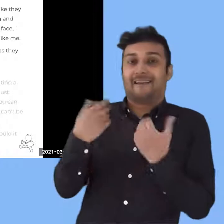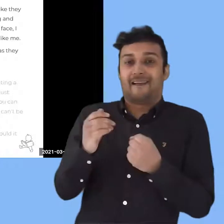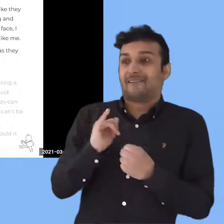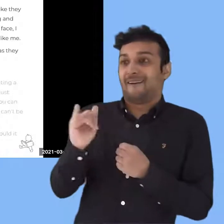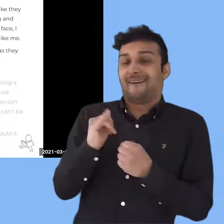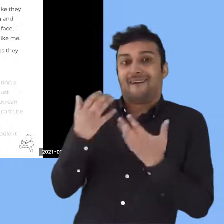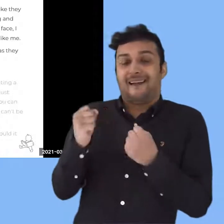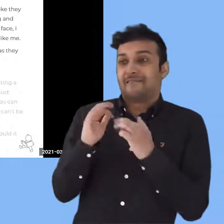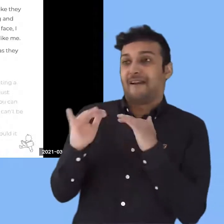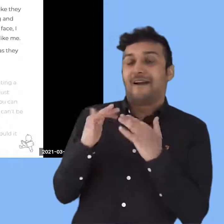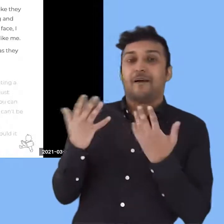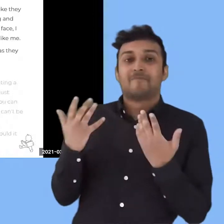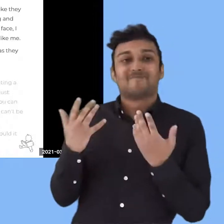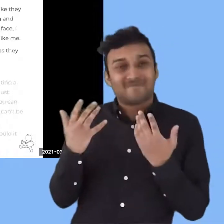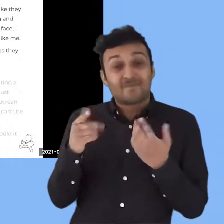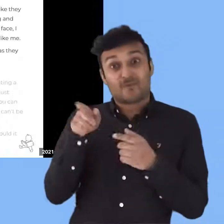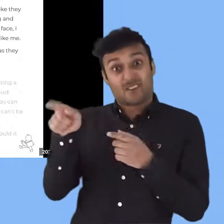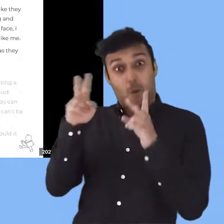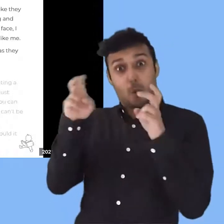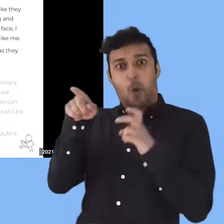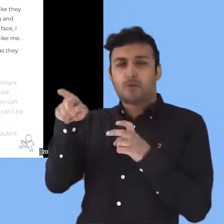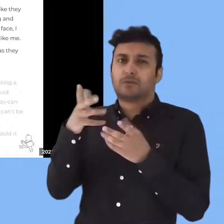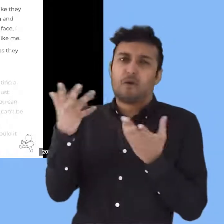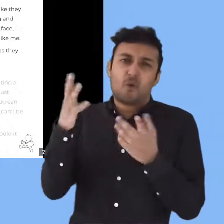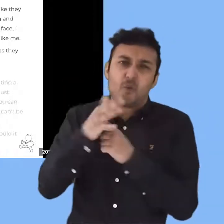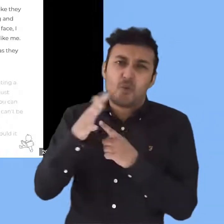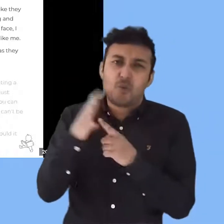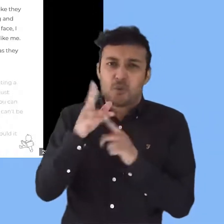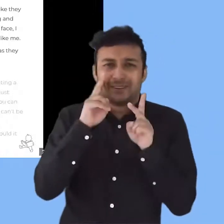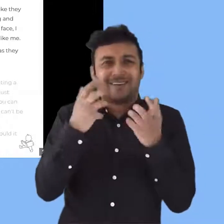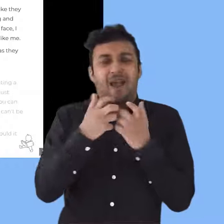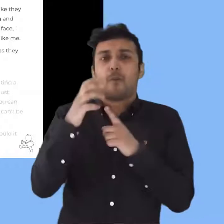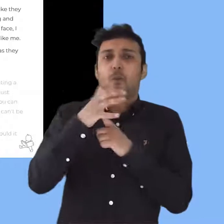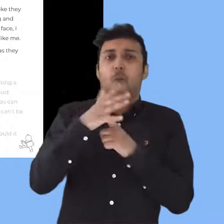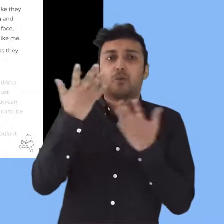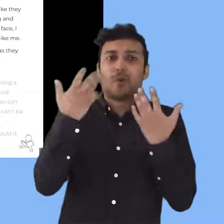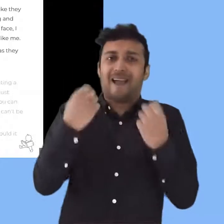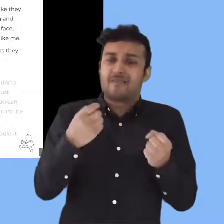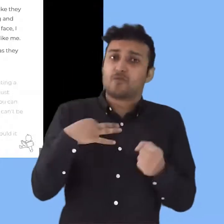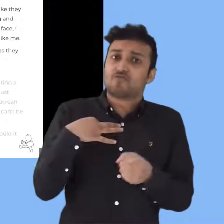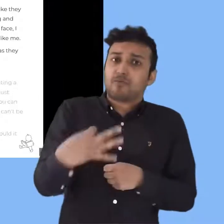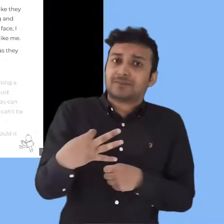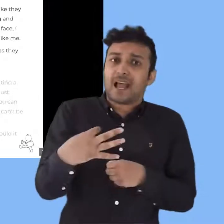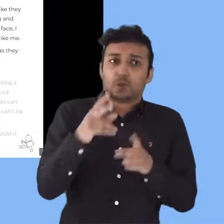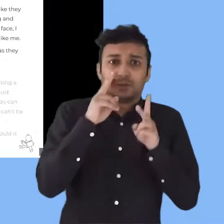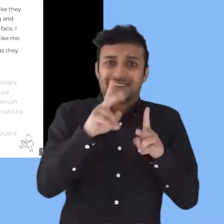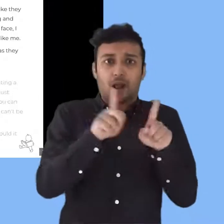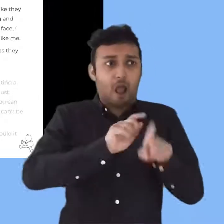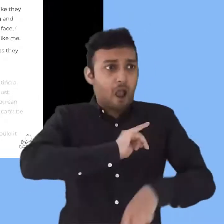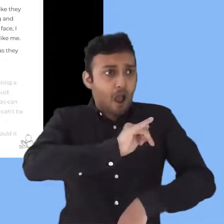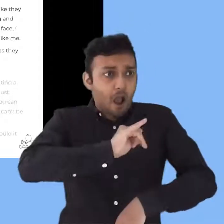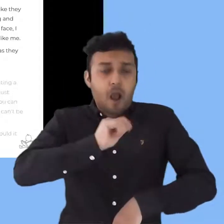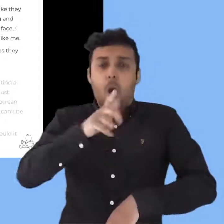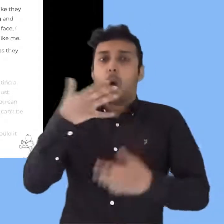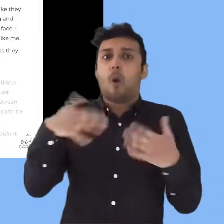me, that quote really emphasizes the importance of representation in our communities. I really want you to stop and think at this point, again, if you've got